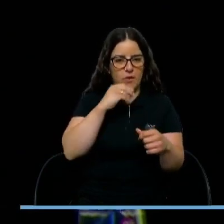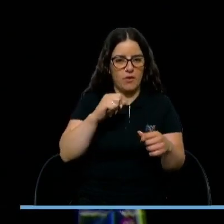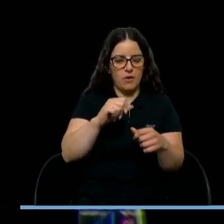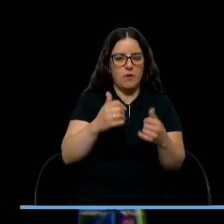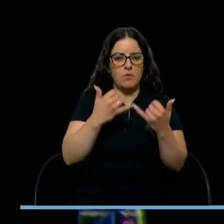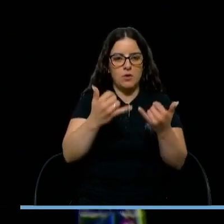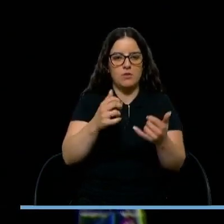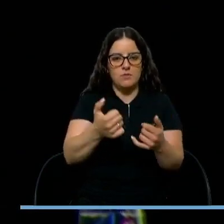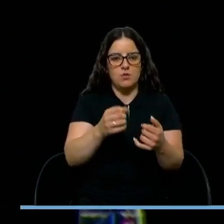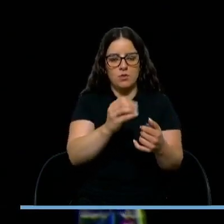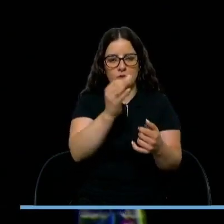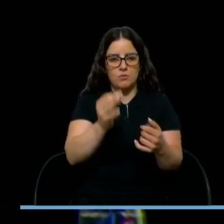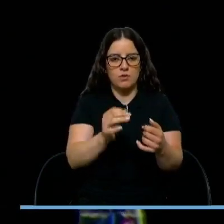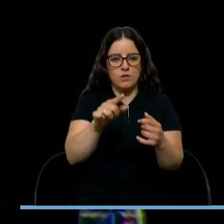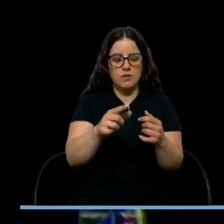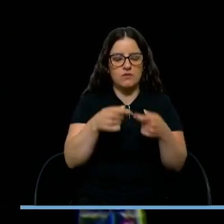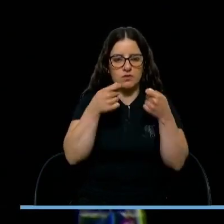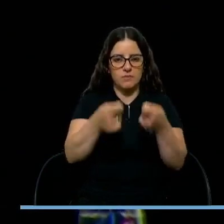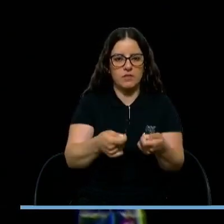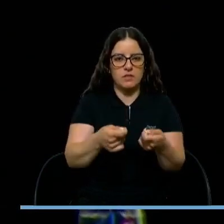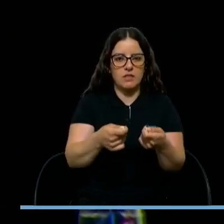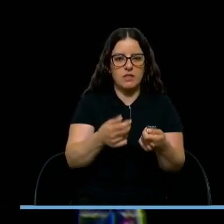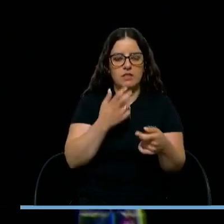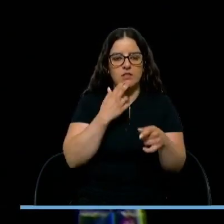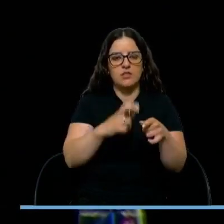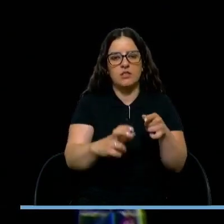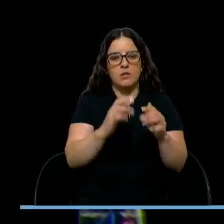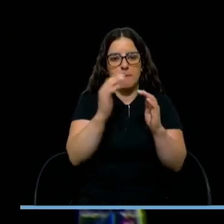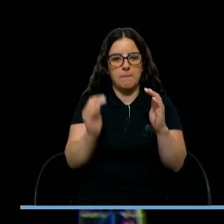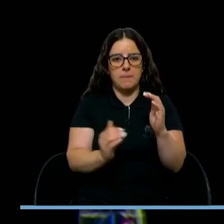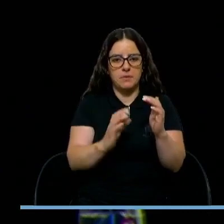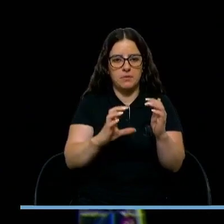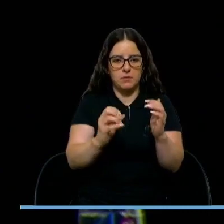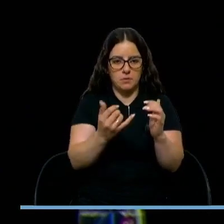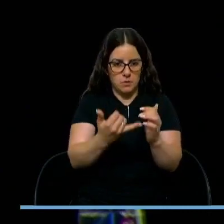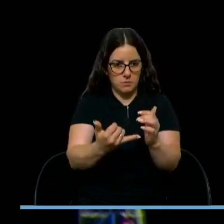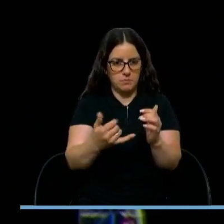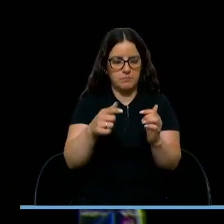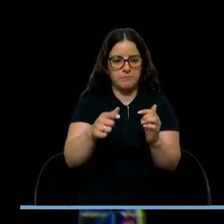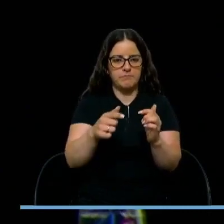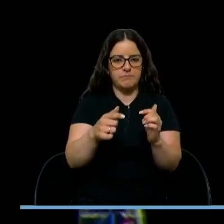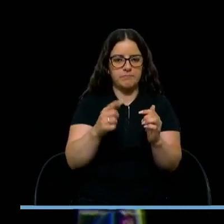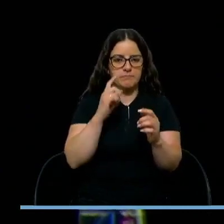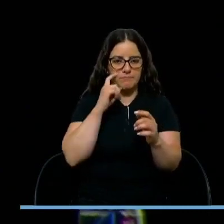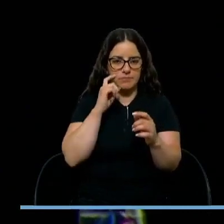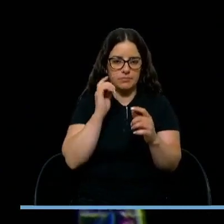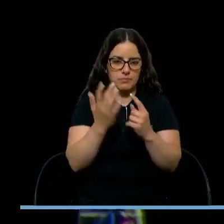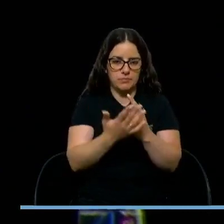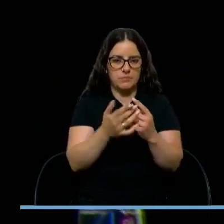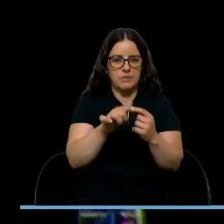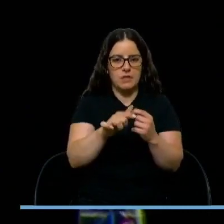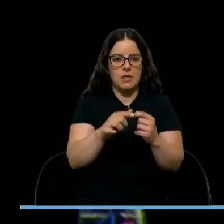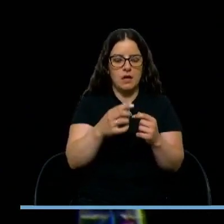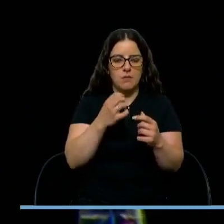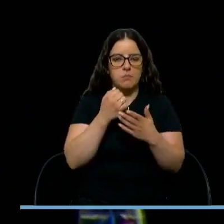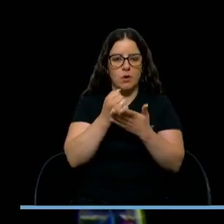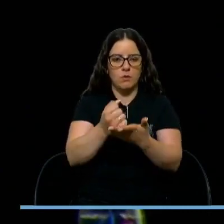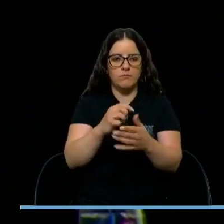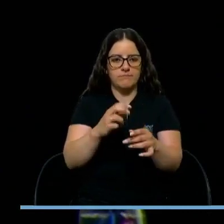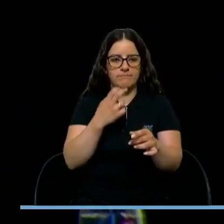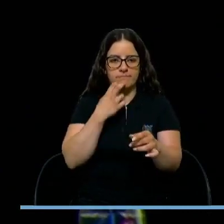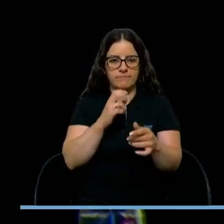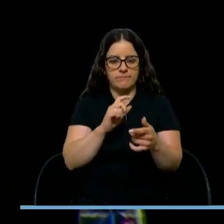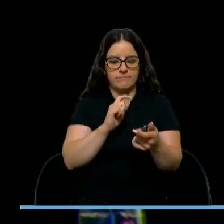investments will be made in low carbon energies, in fossil fuel, which is more sustainable, in supporting